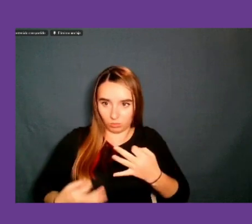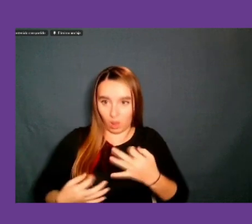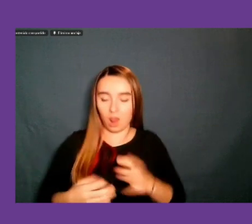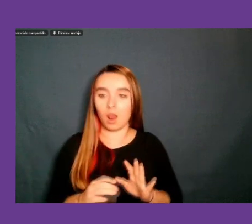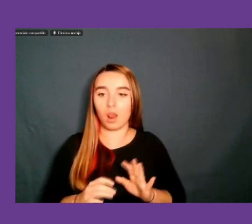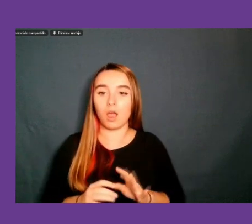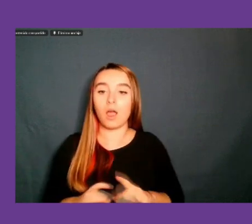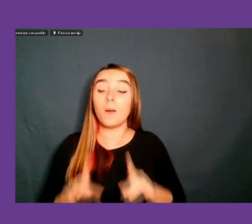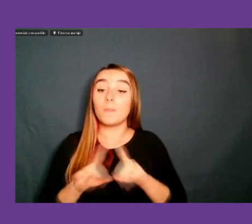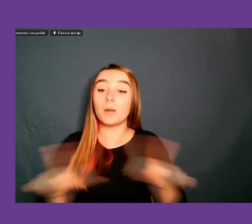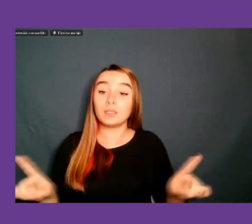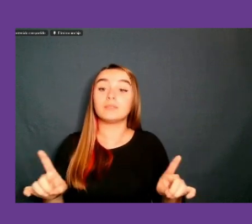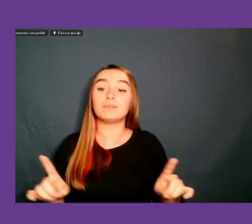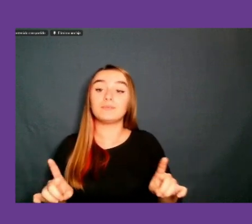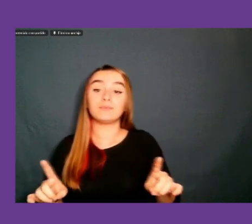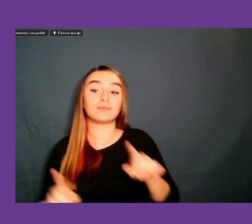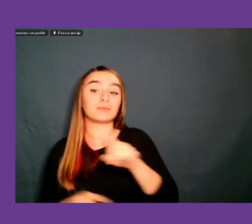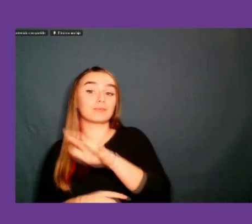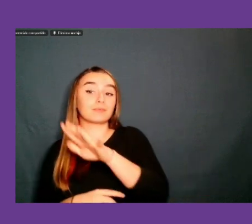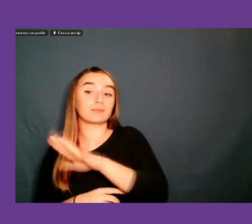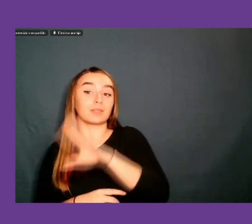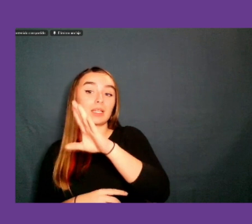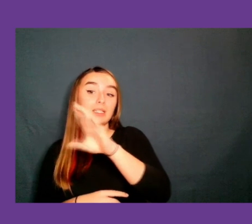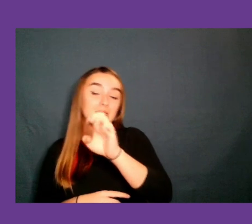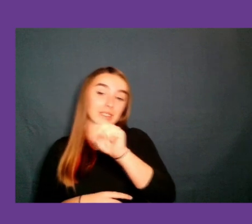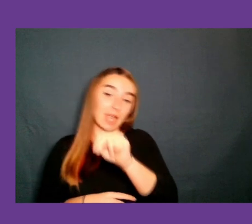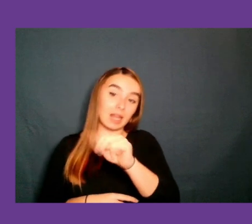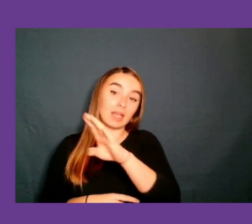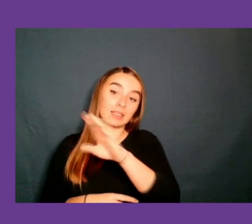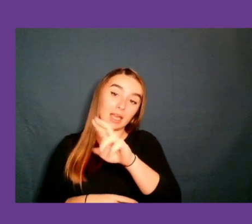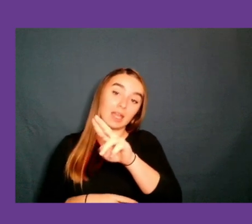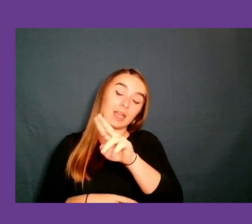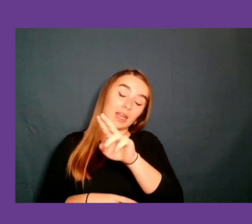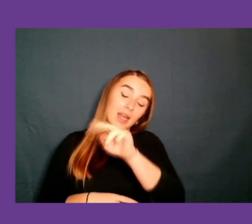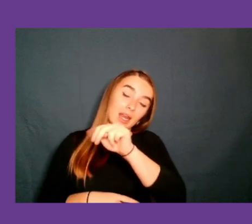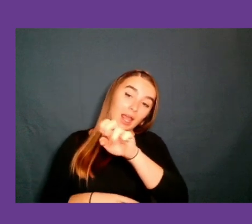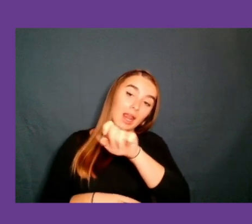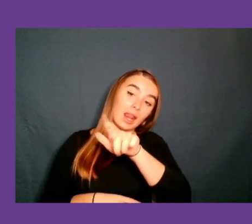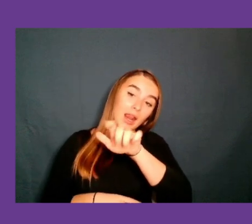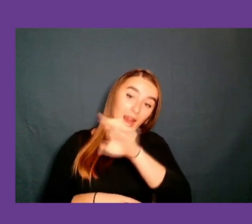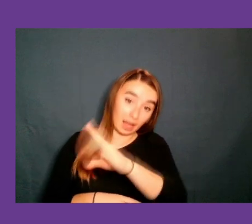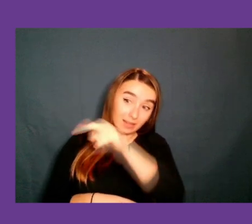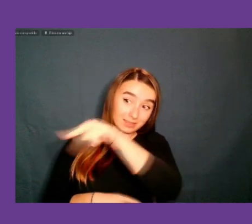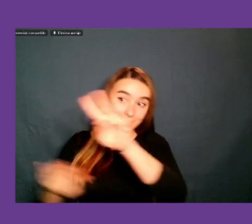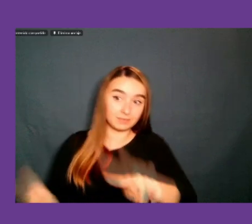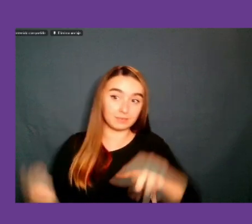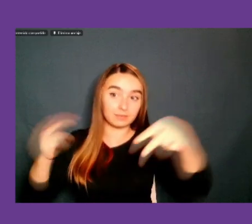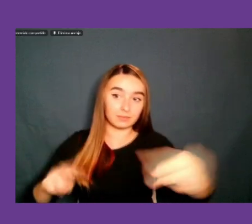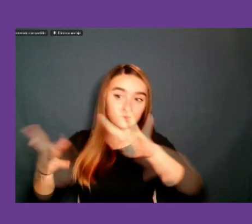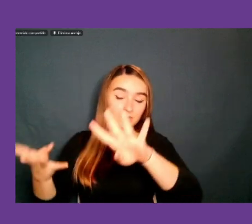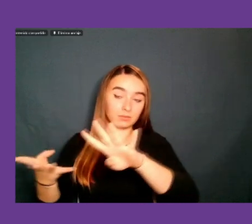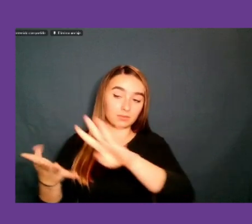national standardization organizations under CENELEC, they can, of course, translate, if they would like to,